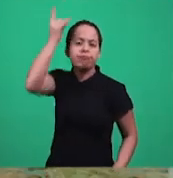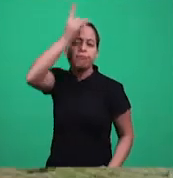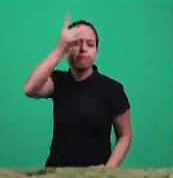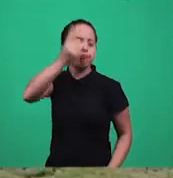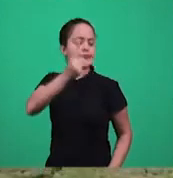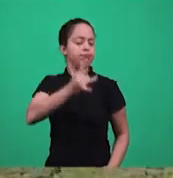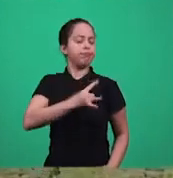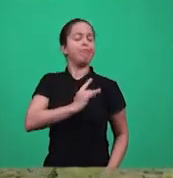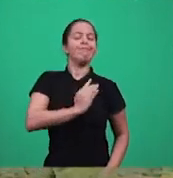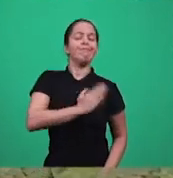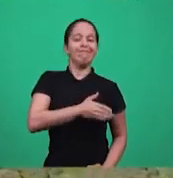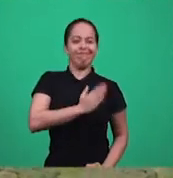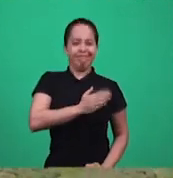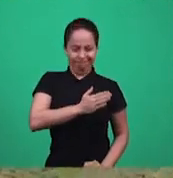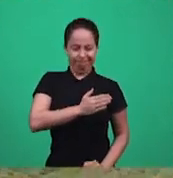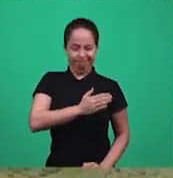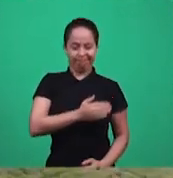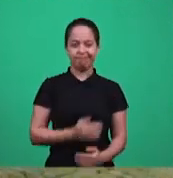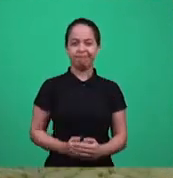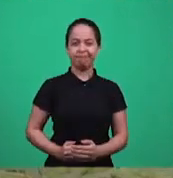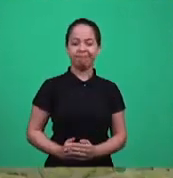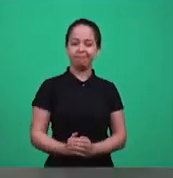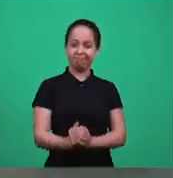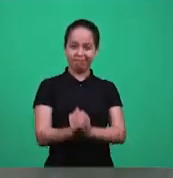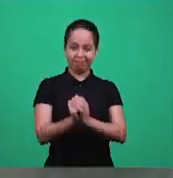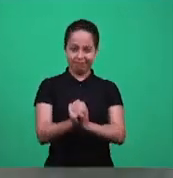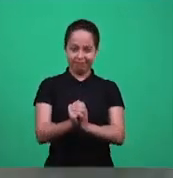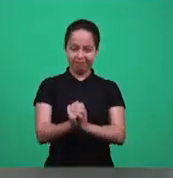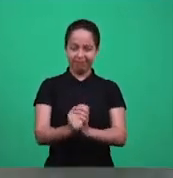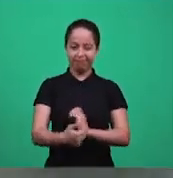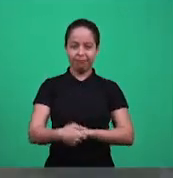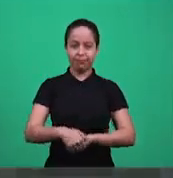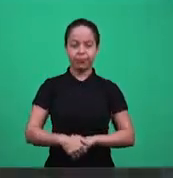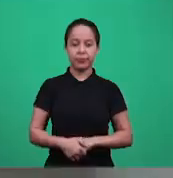you the spiritual gift of consolation.